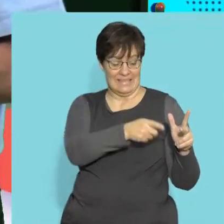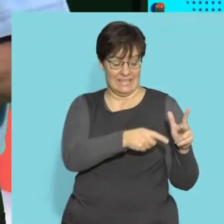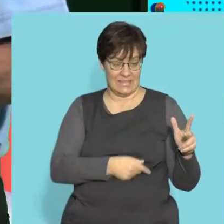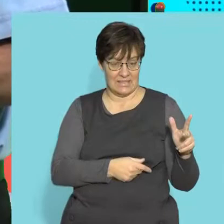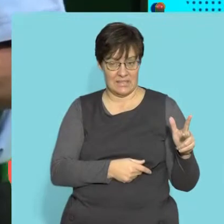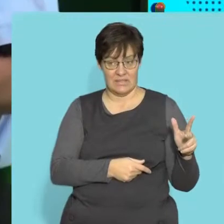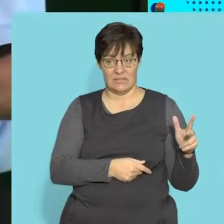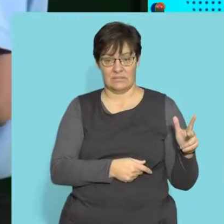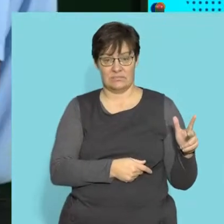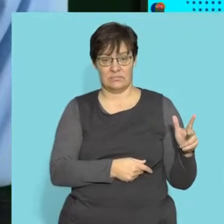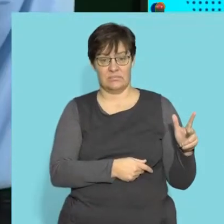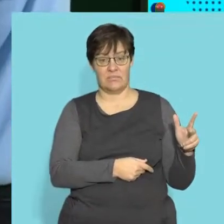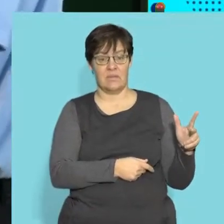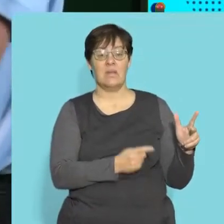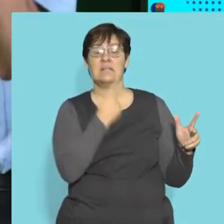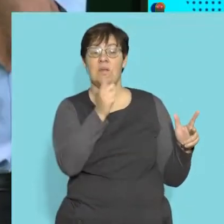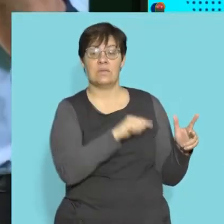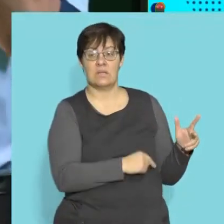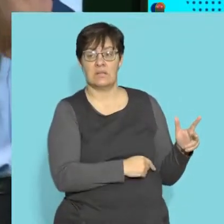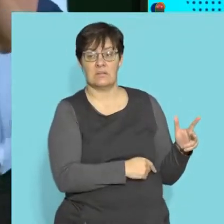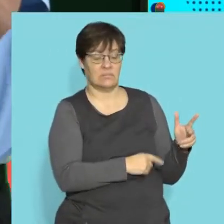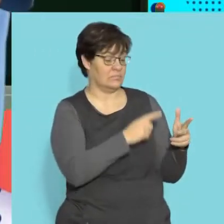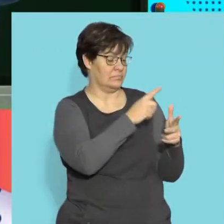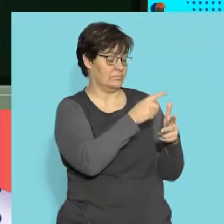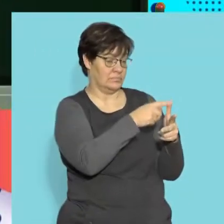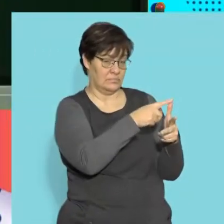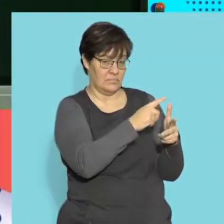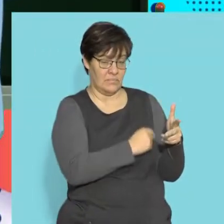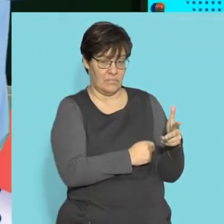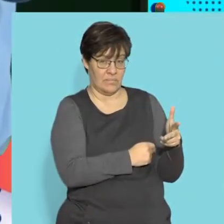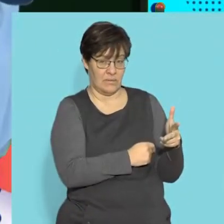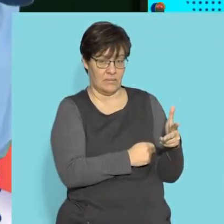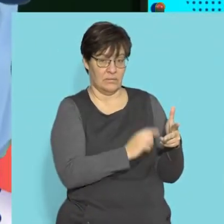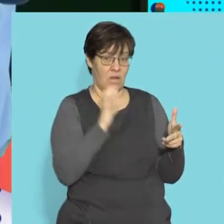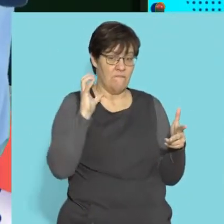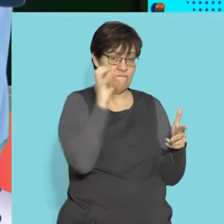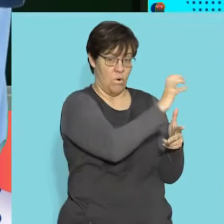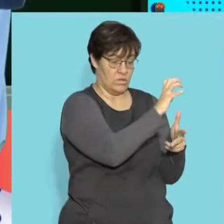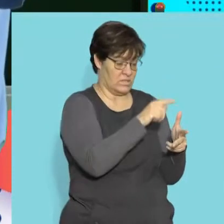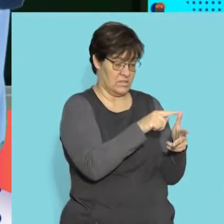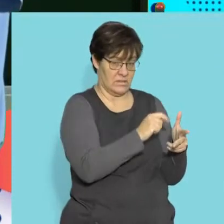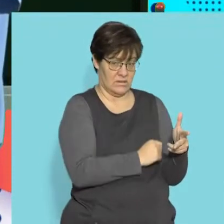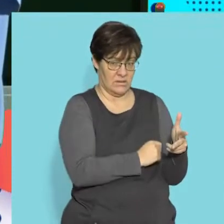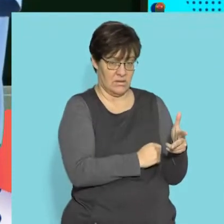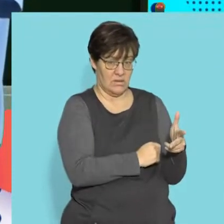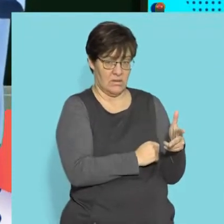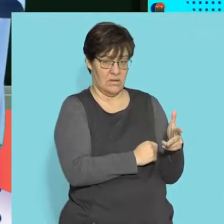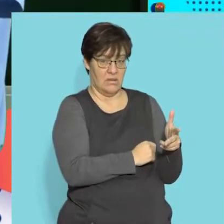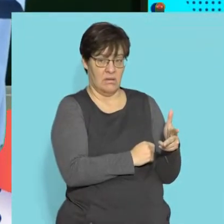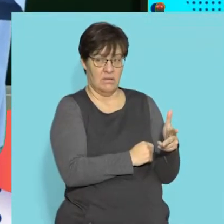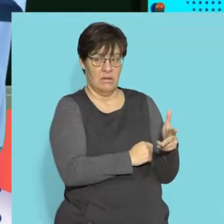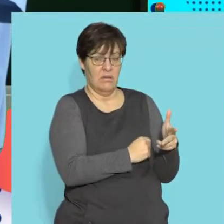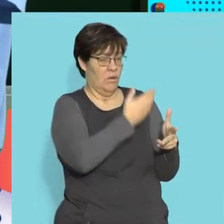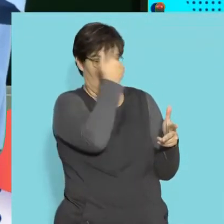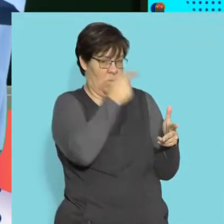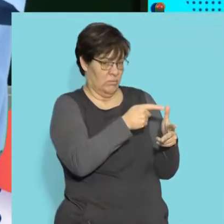of the coil that's at D. So remember, Fleming's left-hand rule says we take the force for the thumb. We